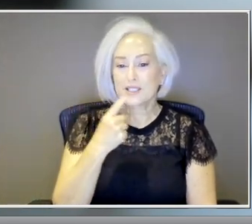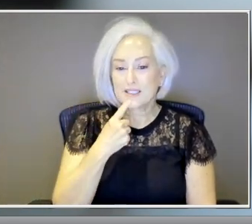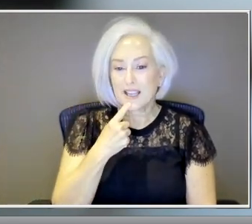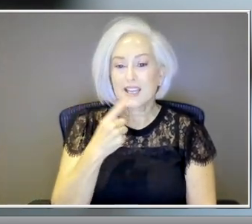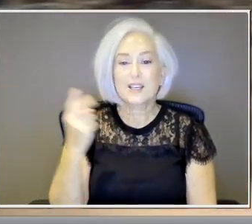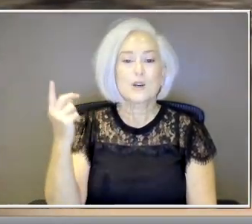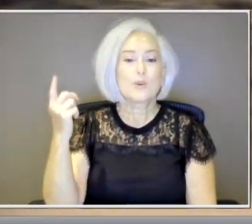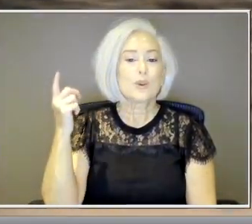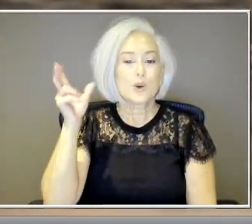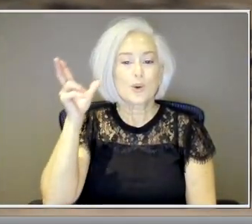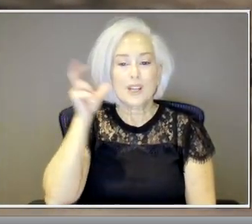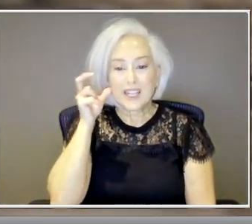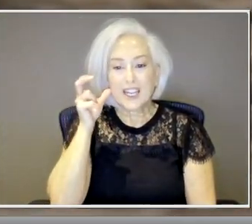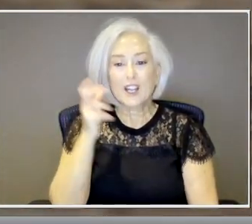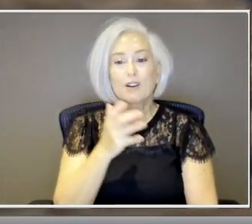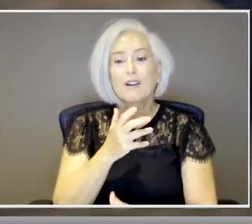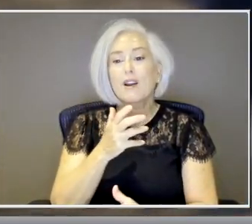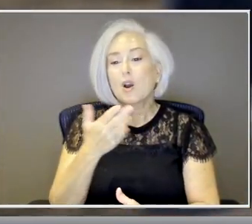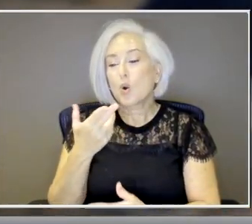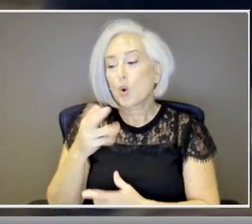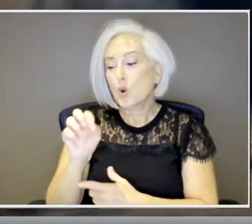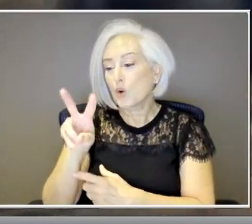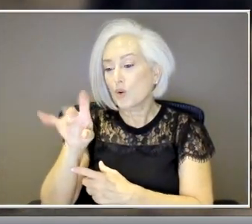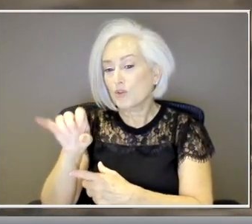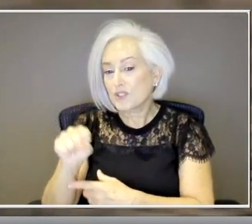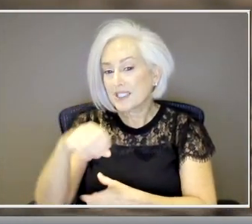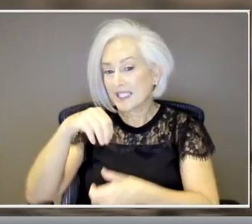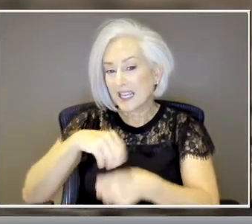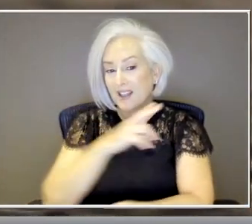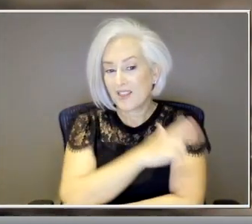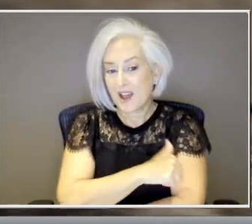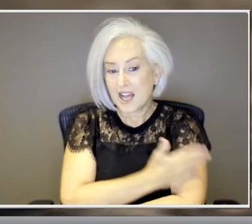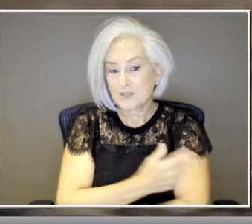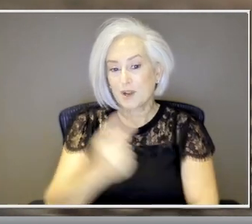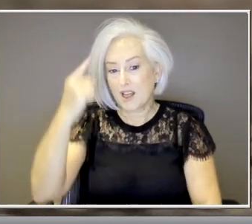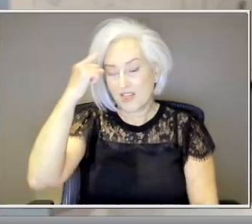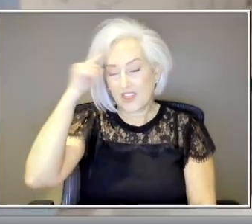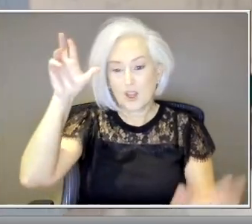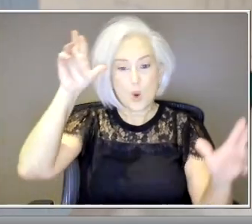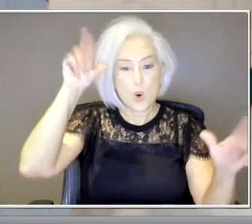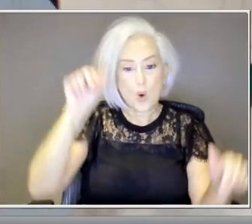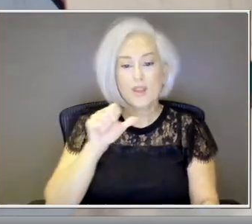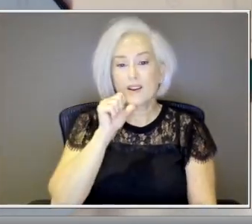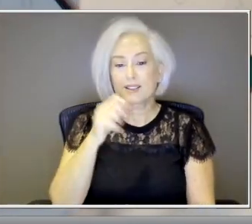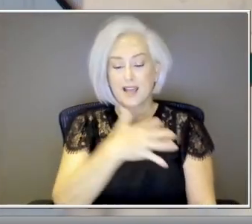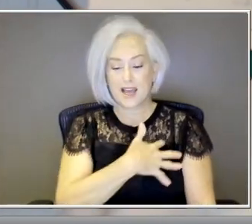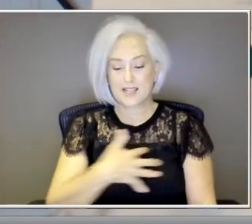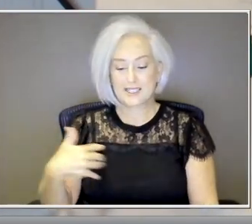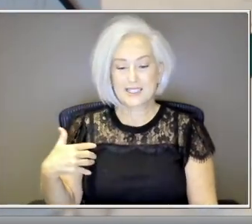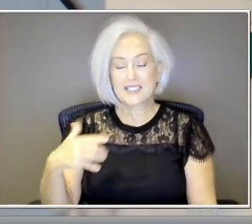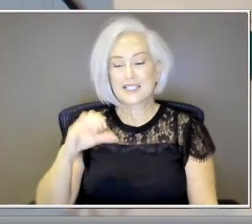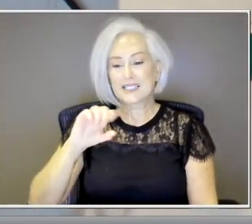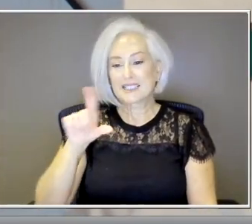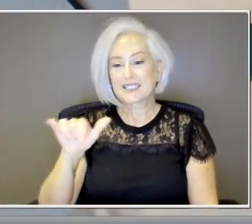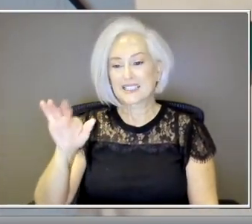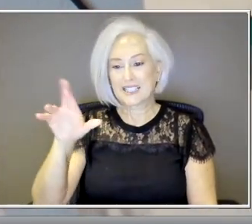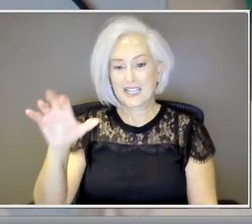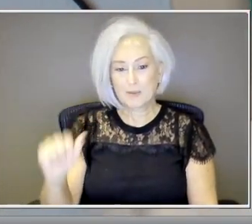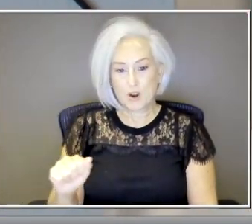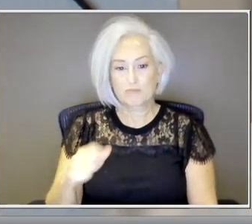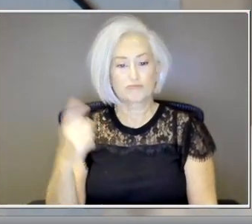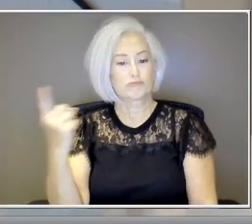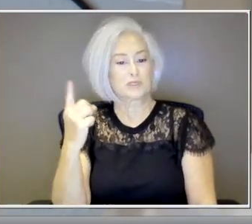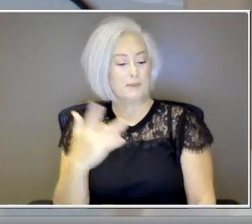not zebra? When you hear hooves in a hospital, think horse, not zebra. It's something a cardiologist told her years